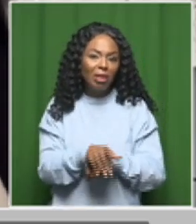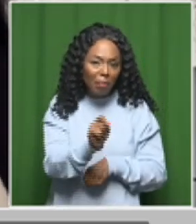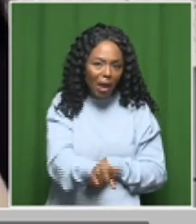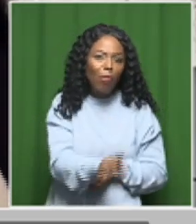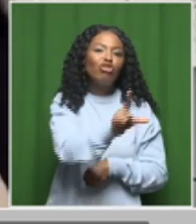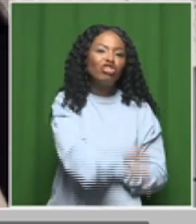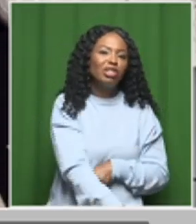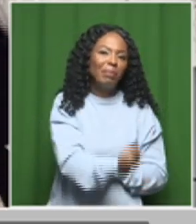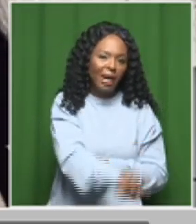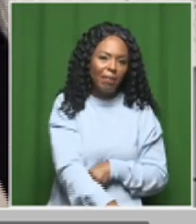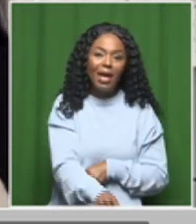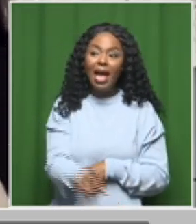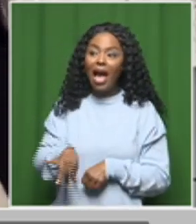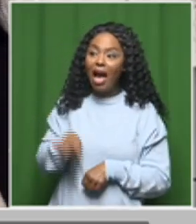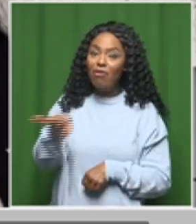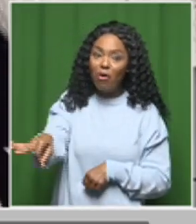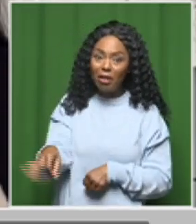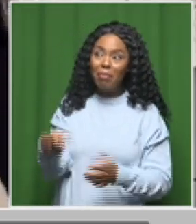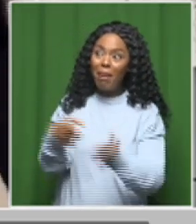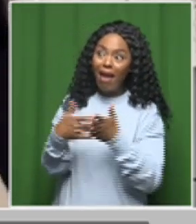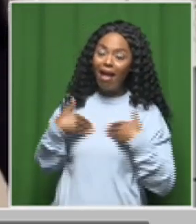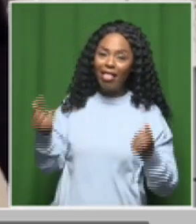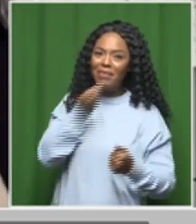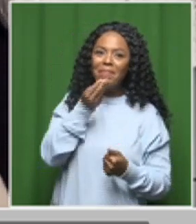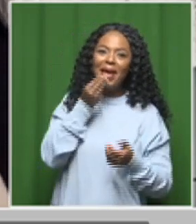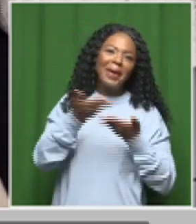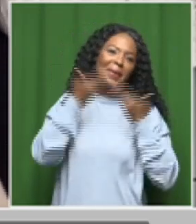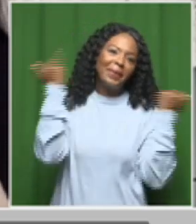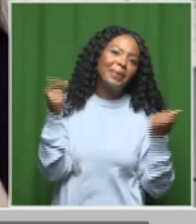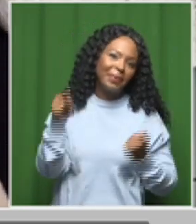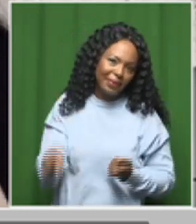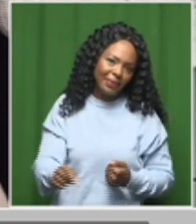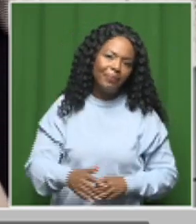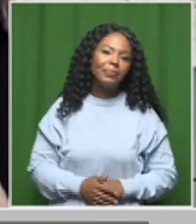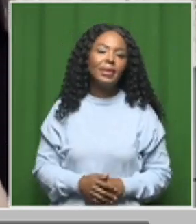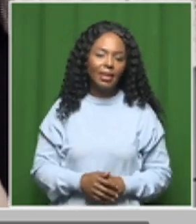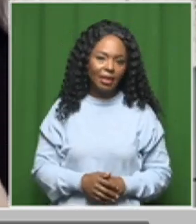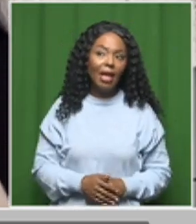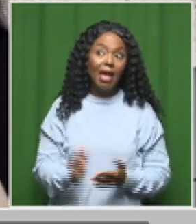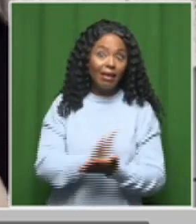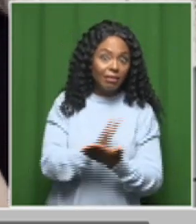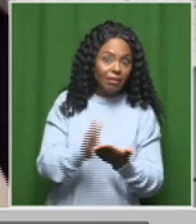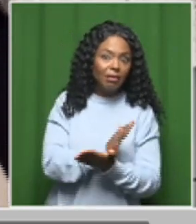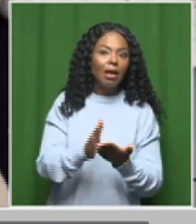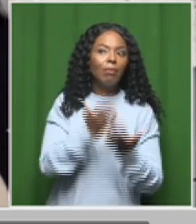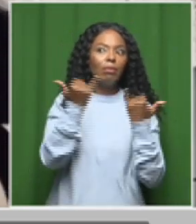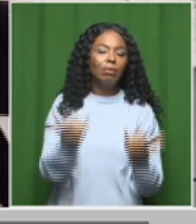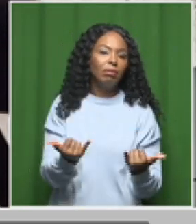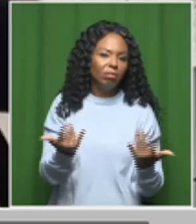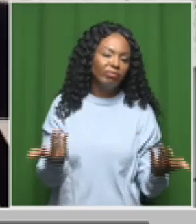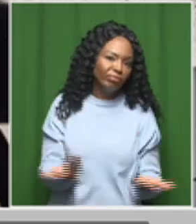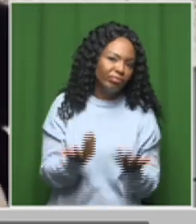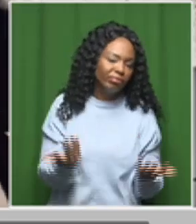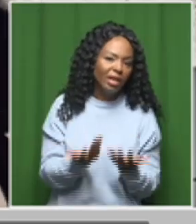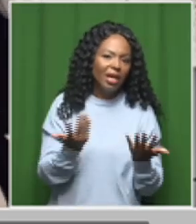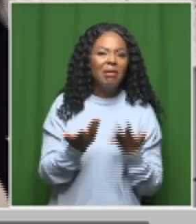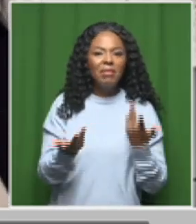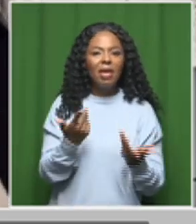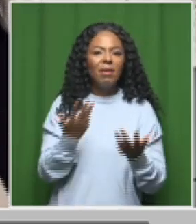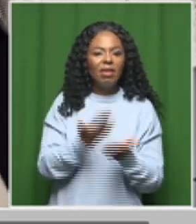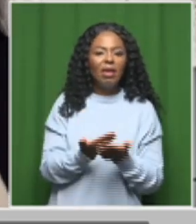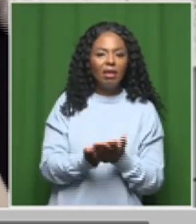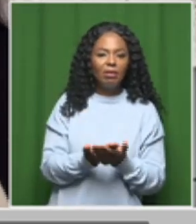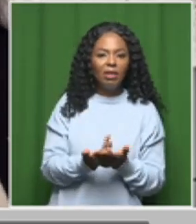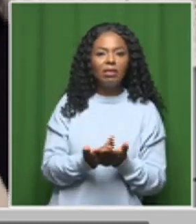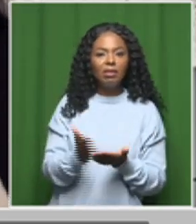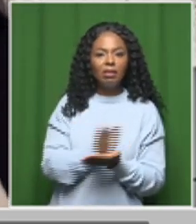to see struggling at school, struggling to keep up, someone who at some stage could potentially even drop out because of this.